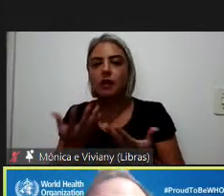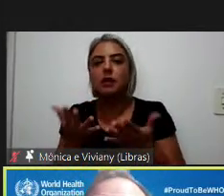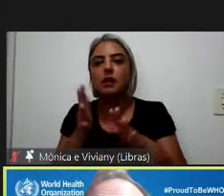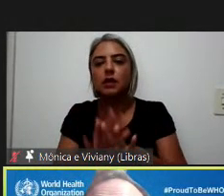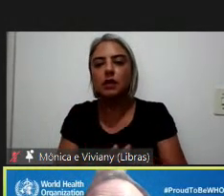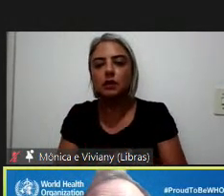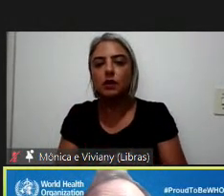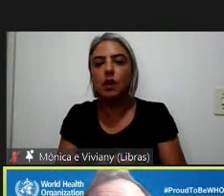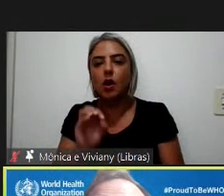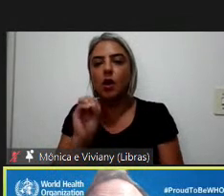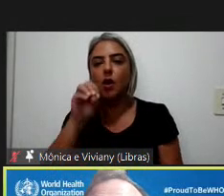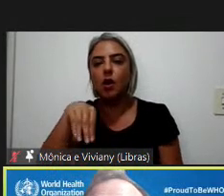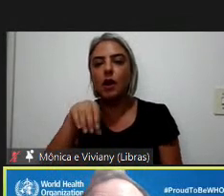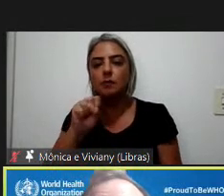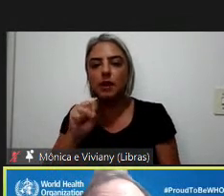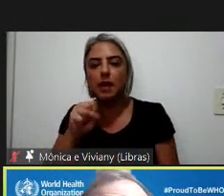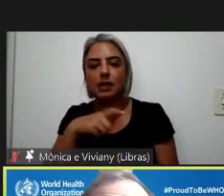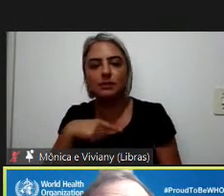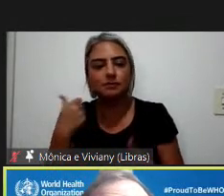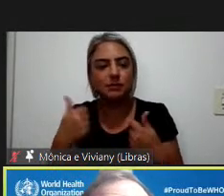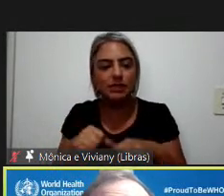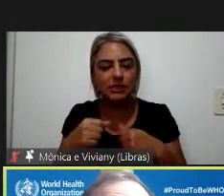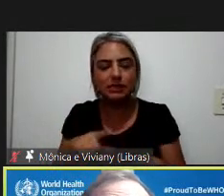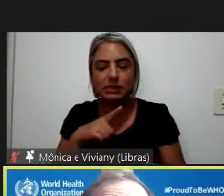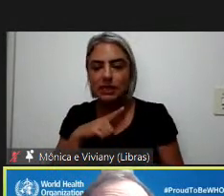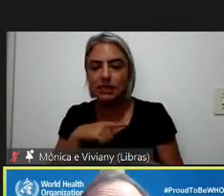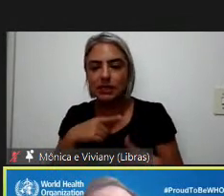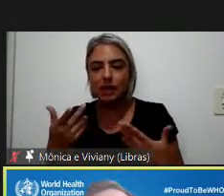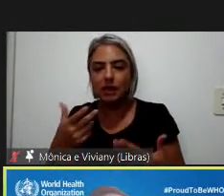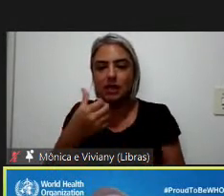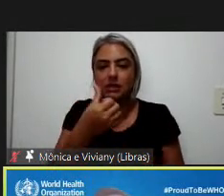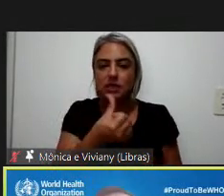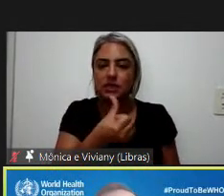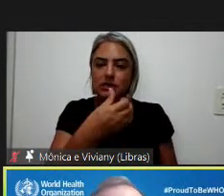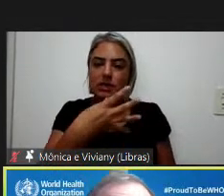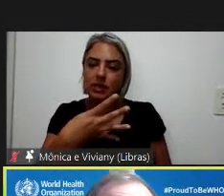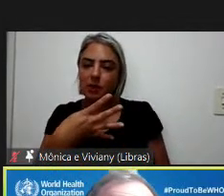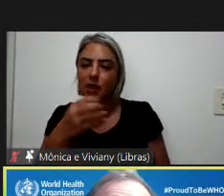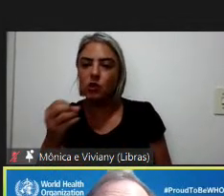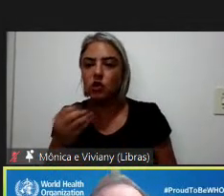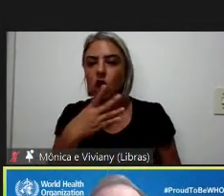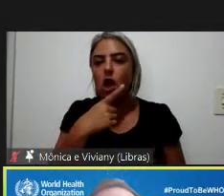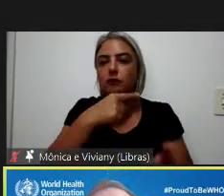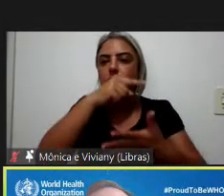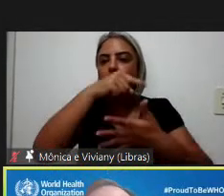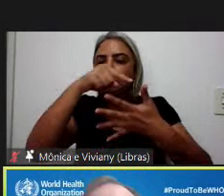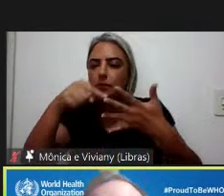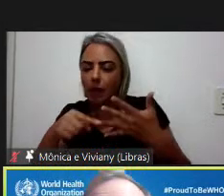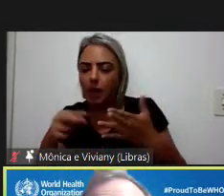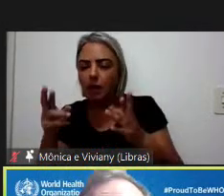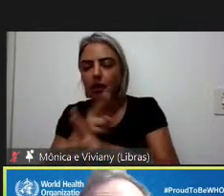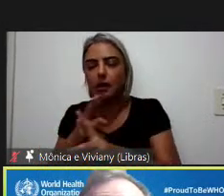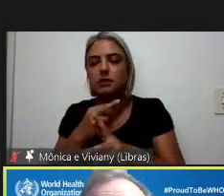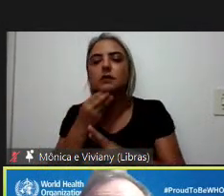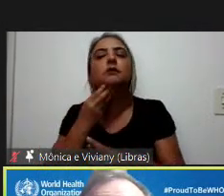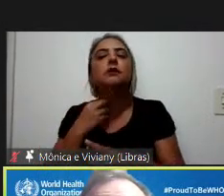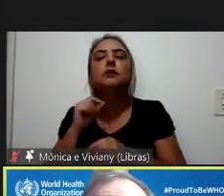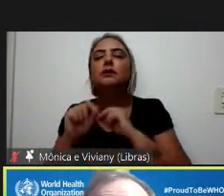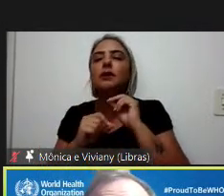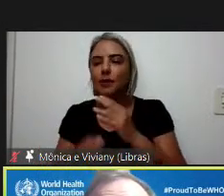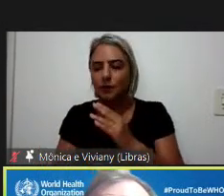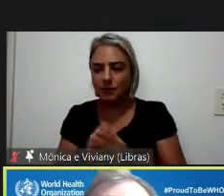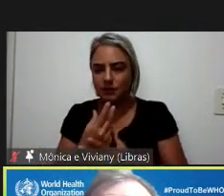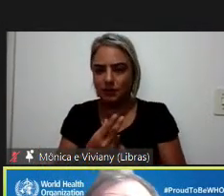made 6 new commitments to accelerate work on nutrition target. Now, what's happened? What happened in response to